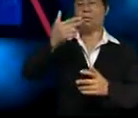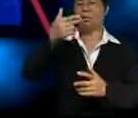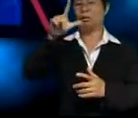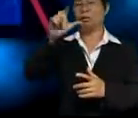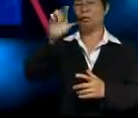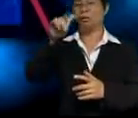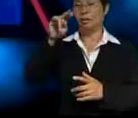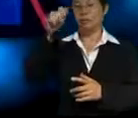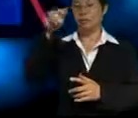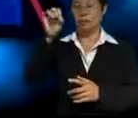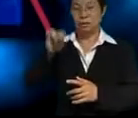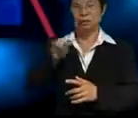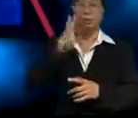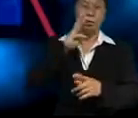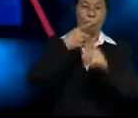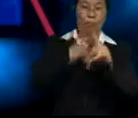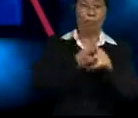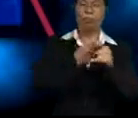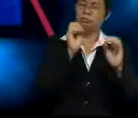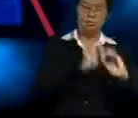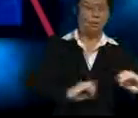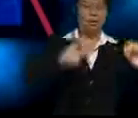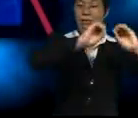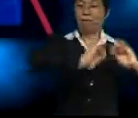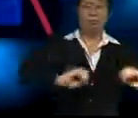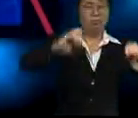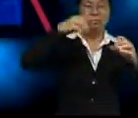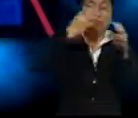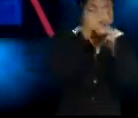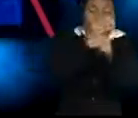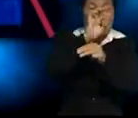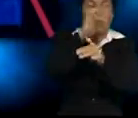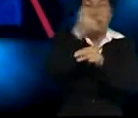Chlorination. Water from chlorination is free from microorganisms.